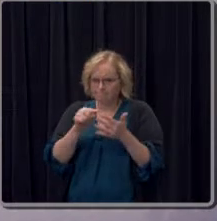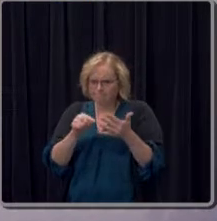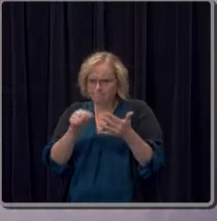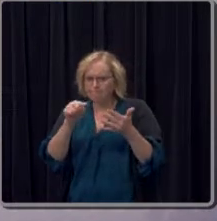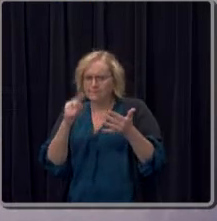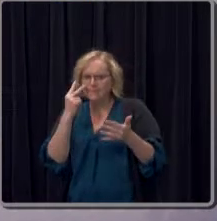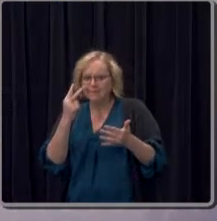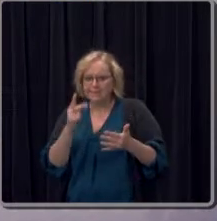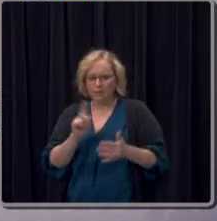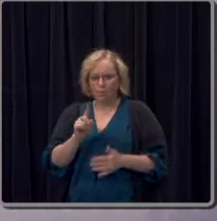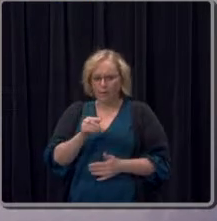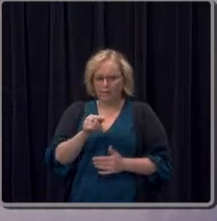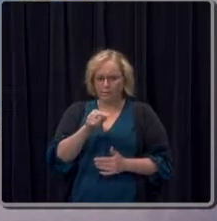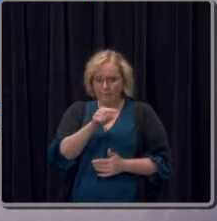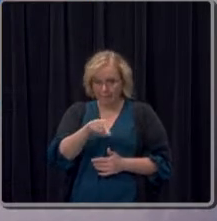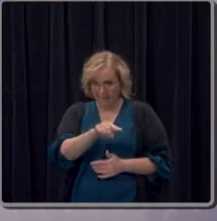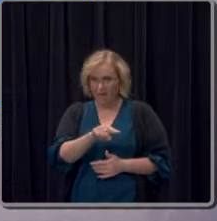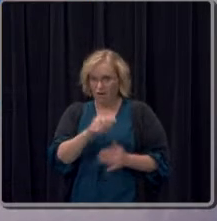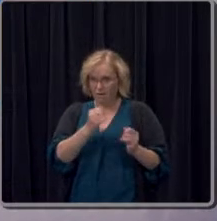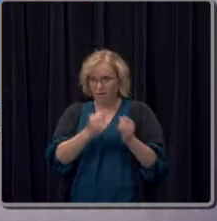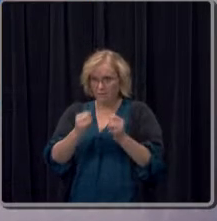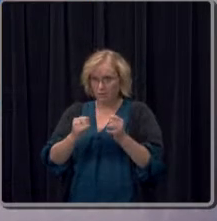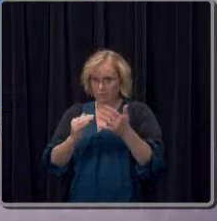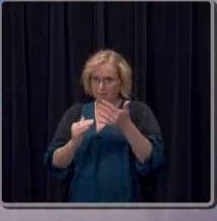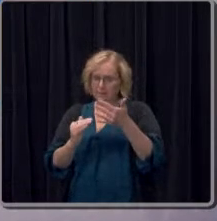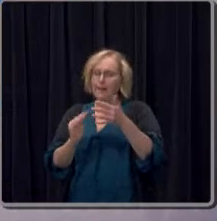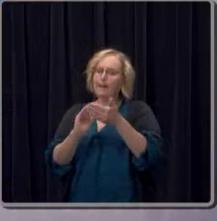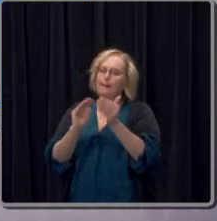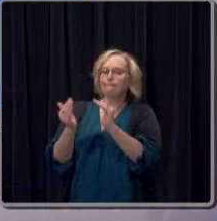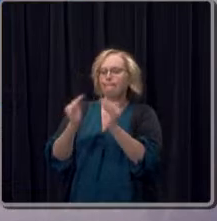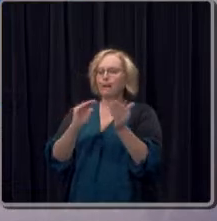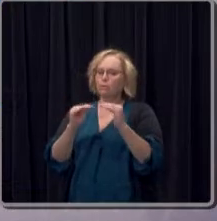are to that standard.